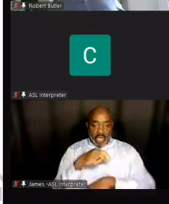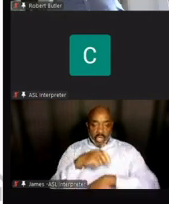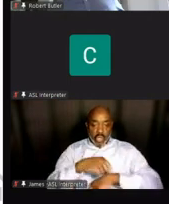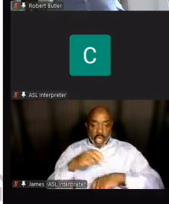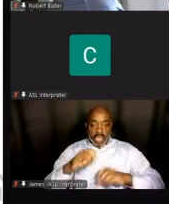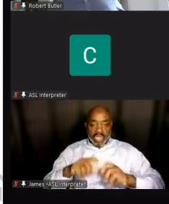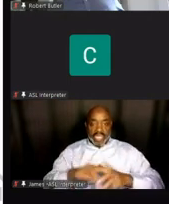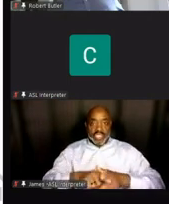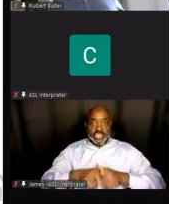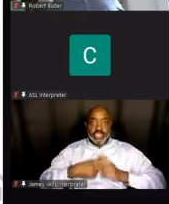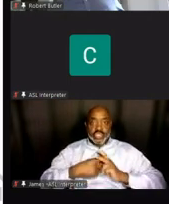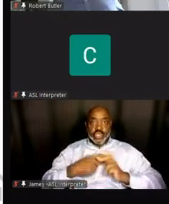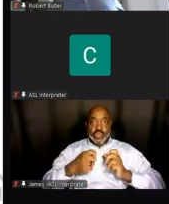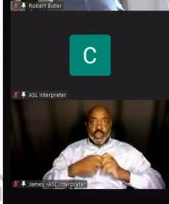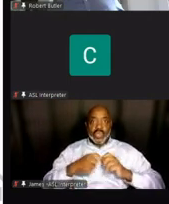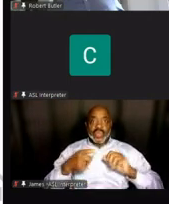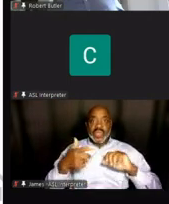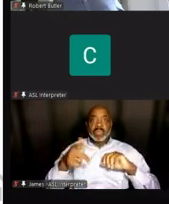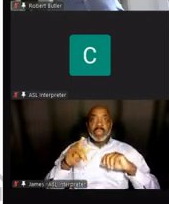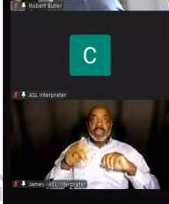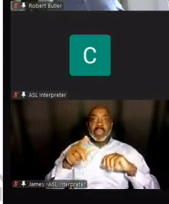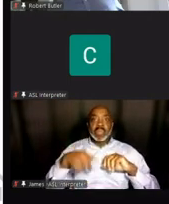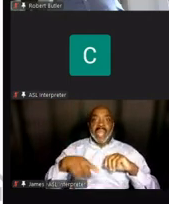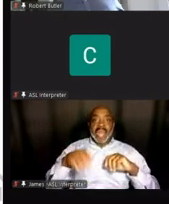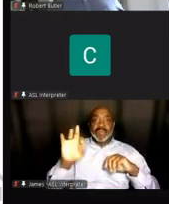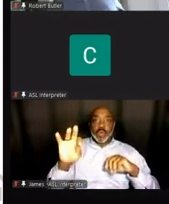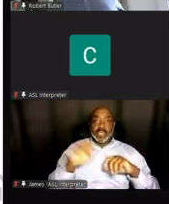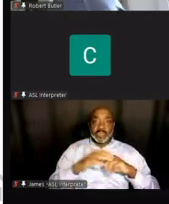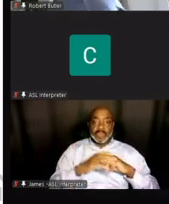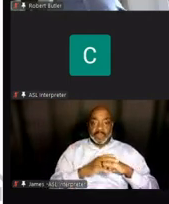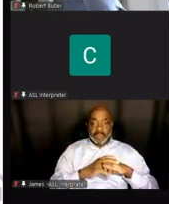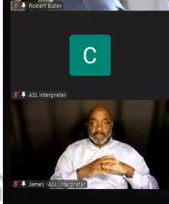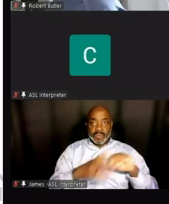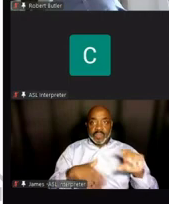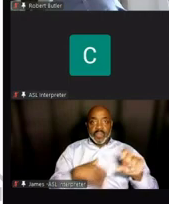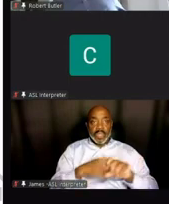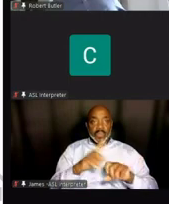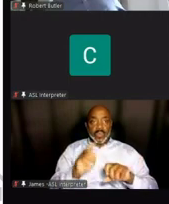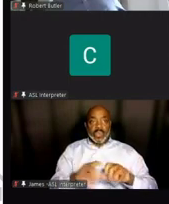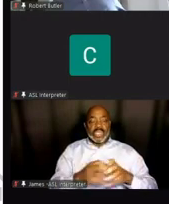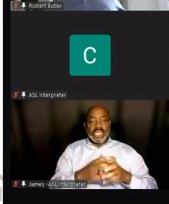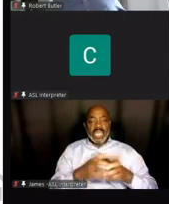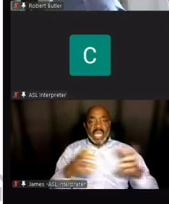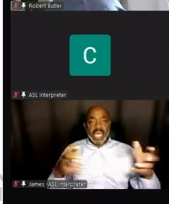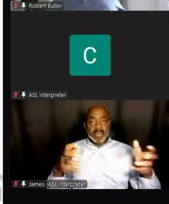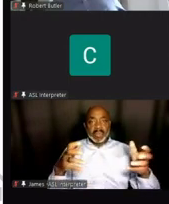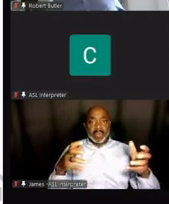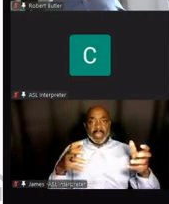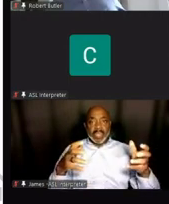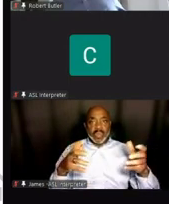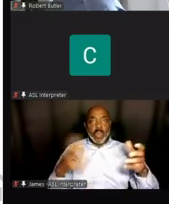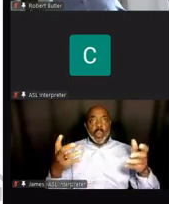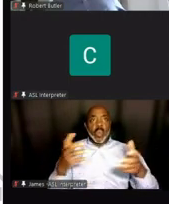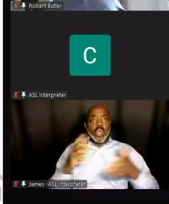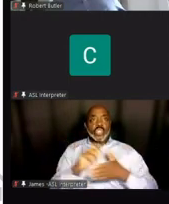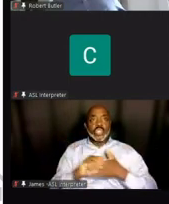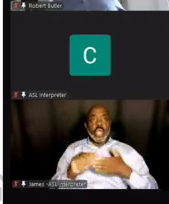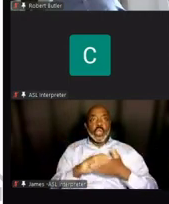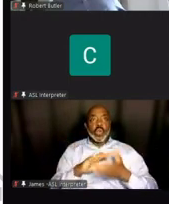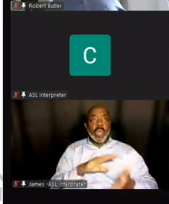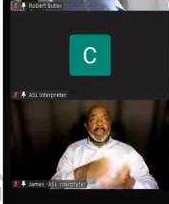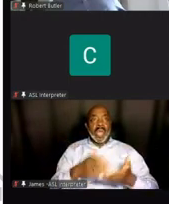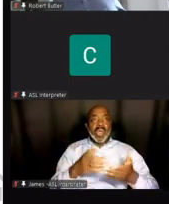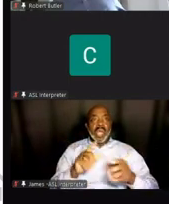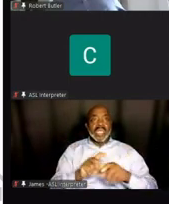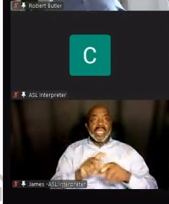these platforms. Thank you. A follow-up question is how much, what dollar amount is allocated to accessibility